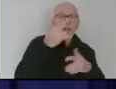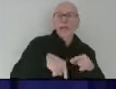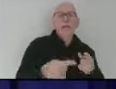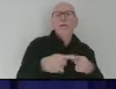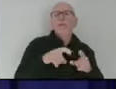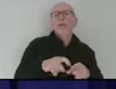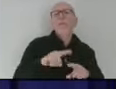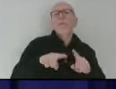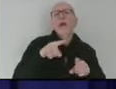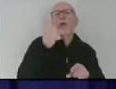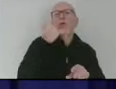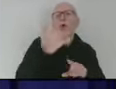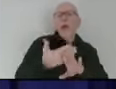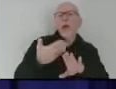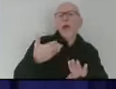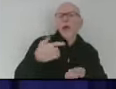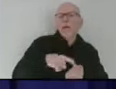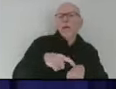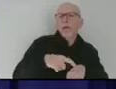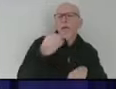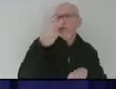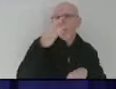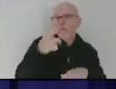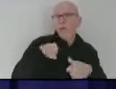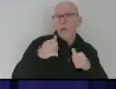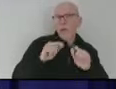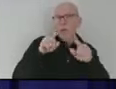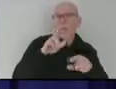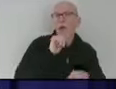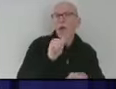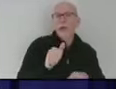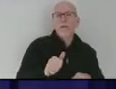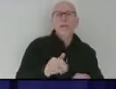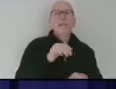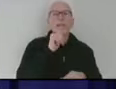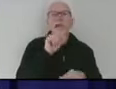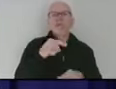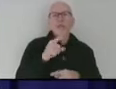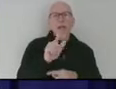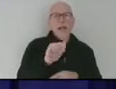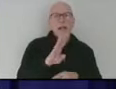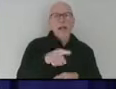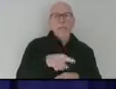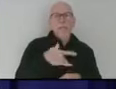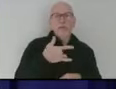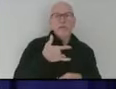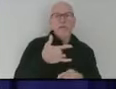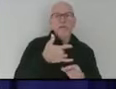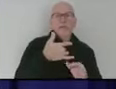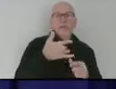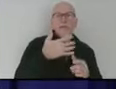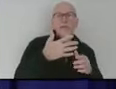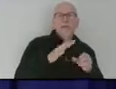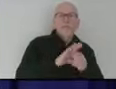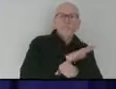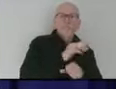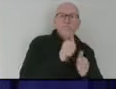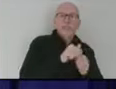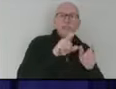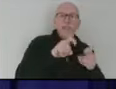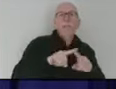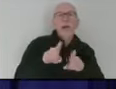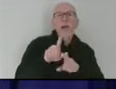to find out if they're restricting, because like Dr. Box said, it's not just our labs that are associated with the testing sites that we support, but it really is the